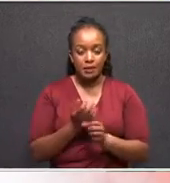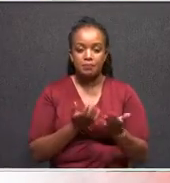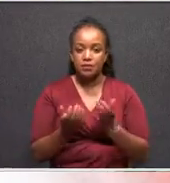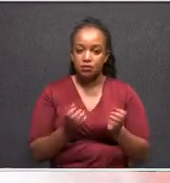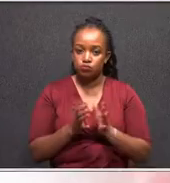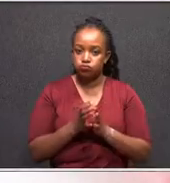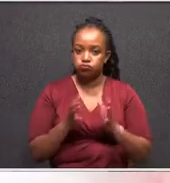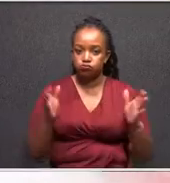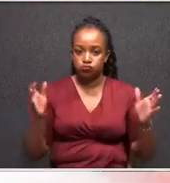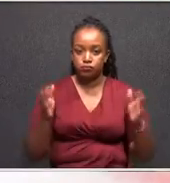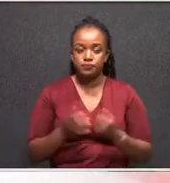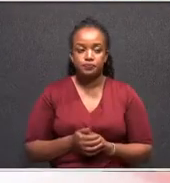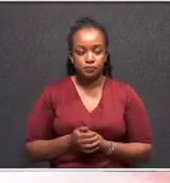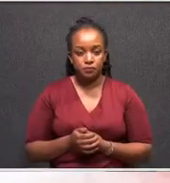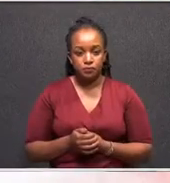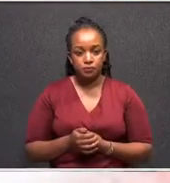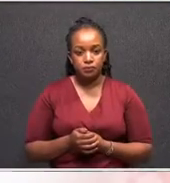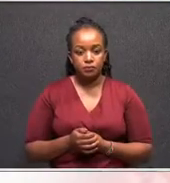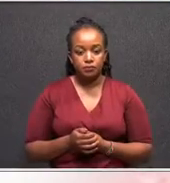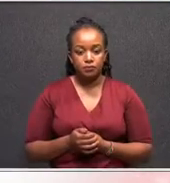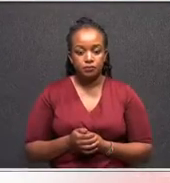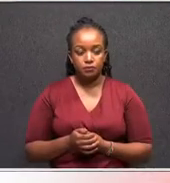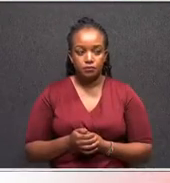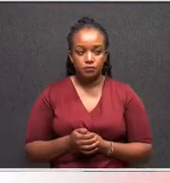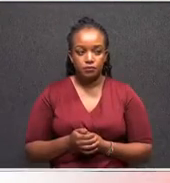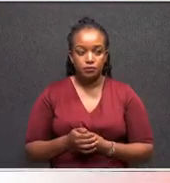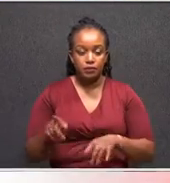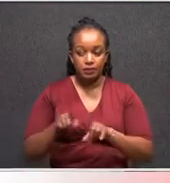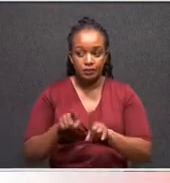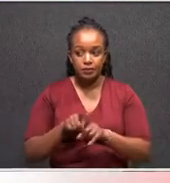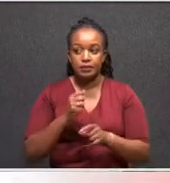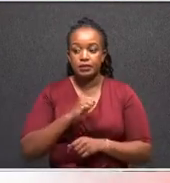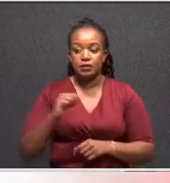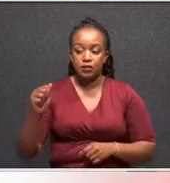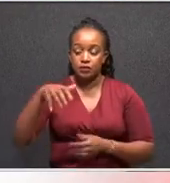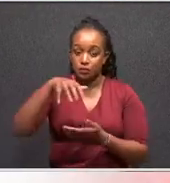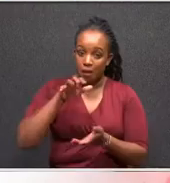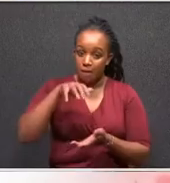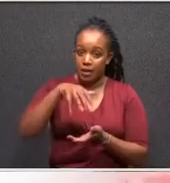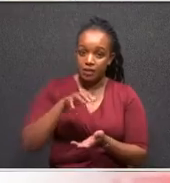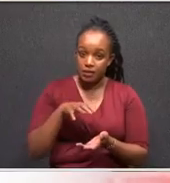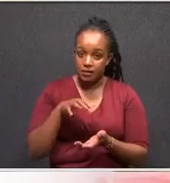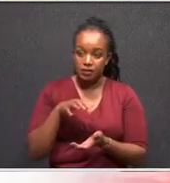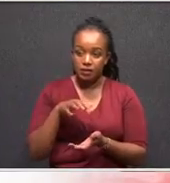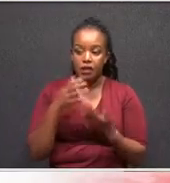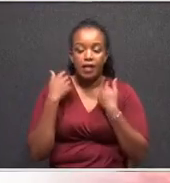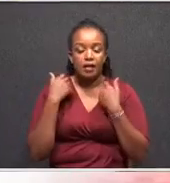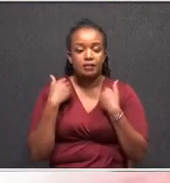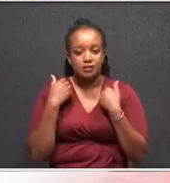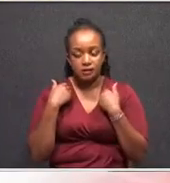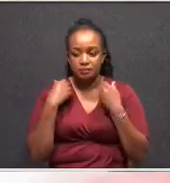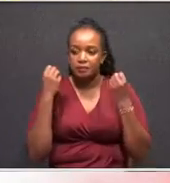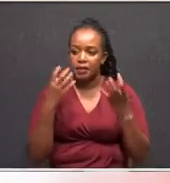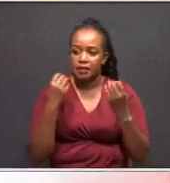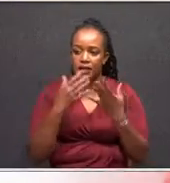ya retail, Amazon sana sana pande ya supermarket, iko na challenges mingi sana.